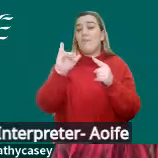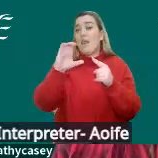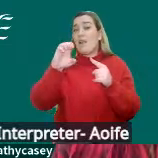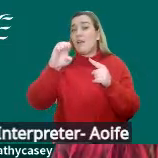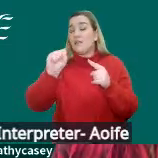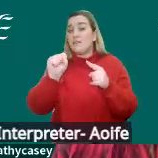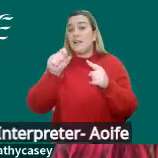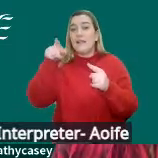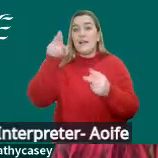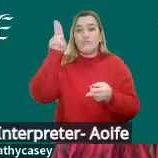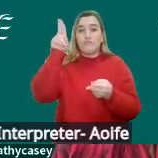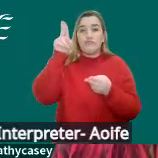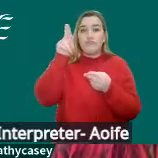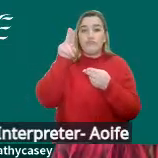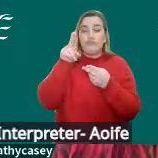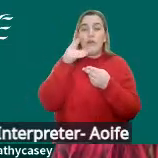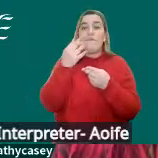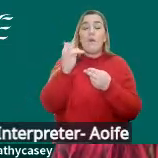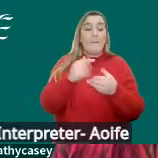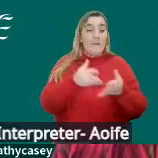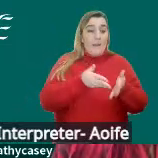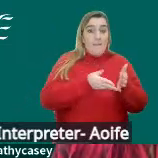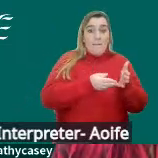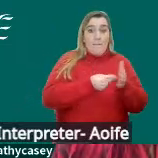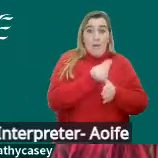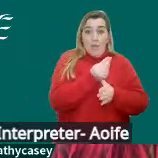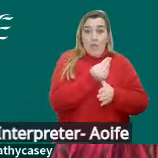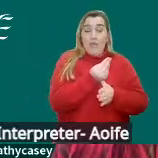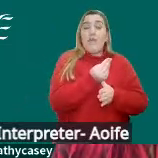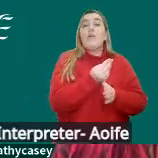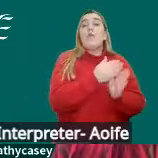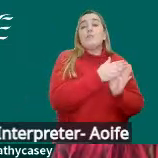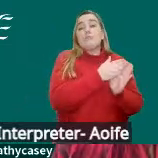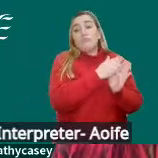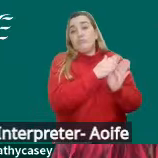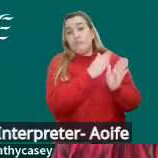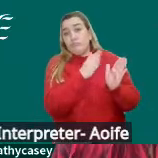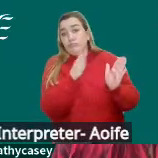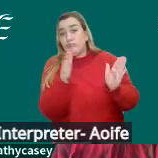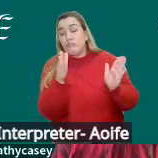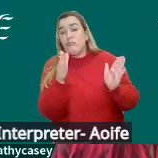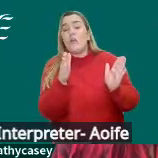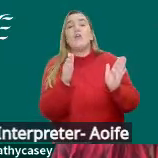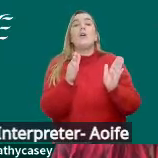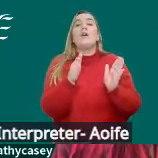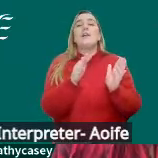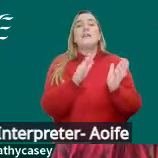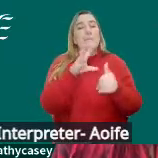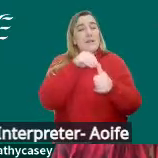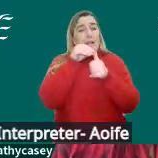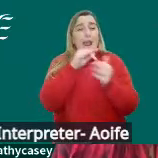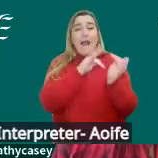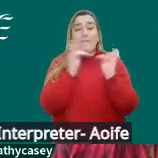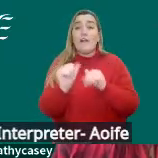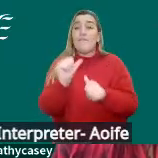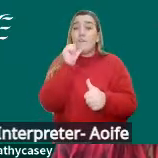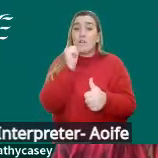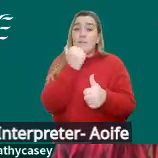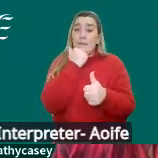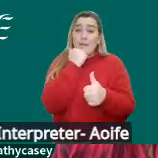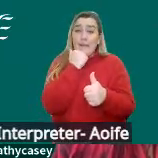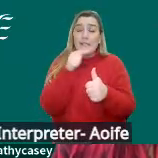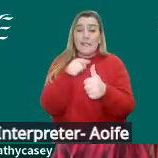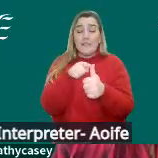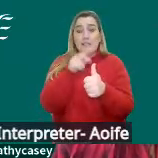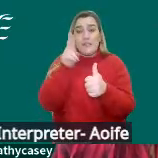grow, but they decrease particularly from our first period onwards. And at menopause, we still have some